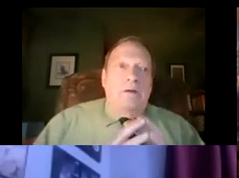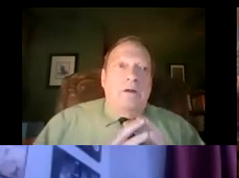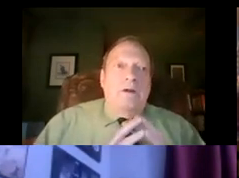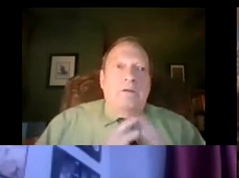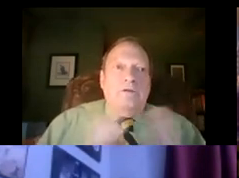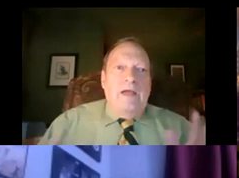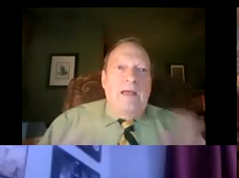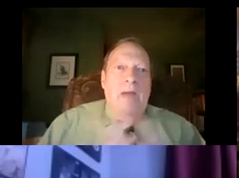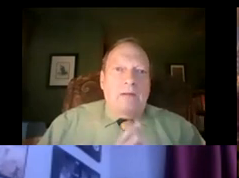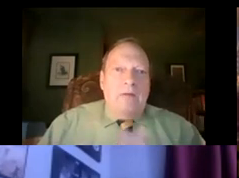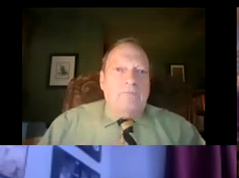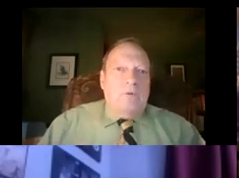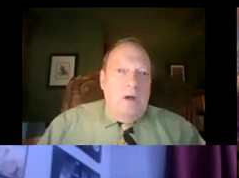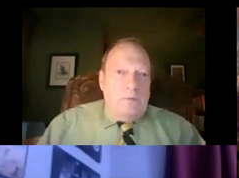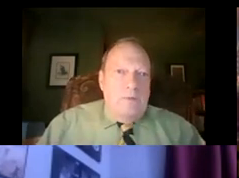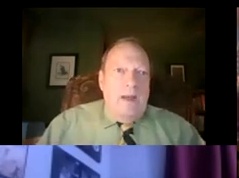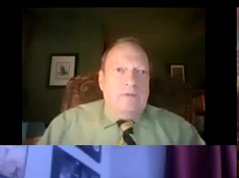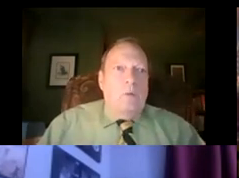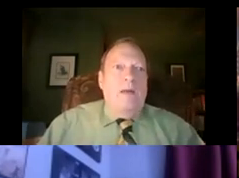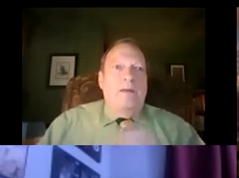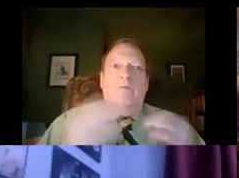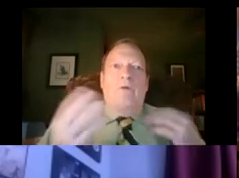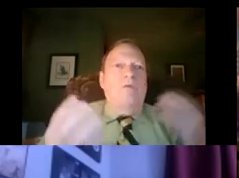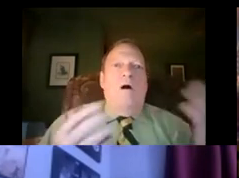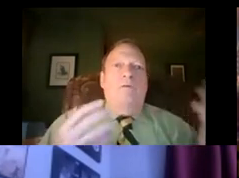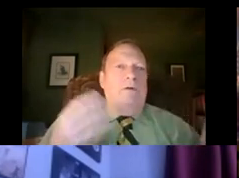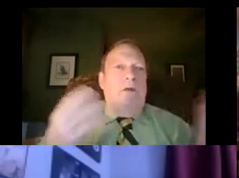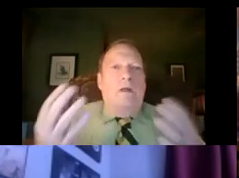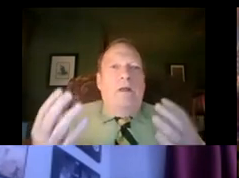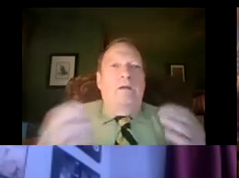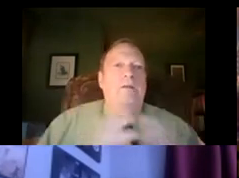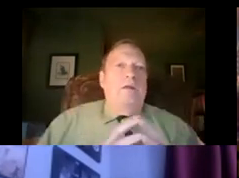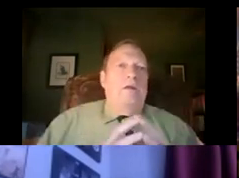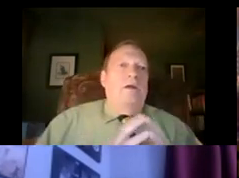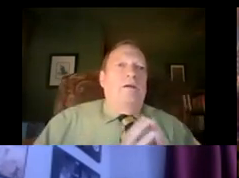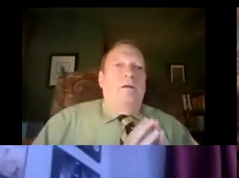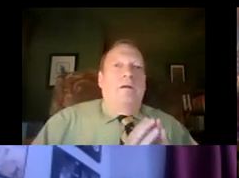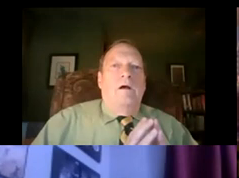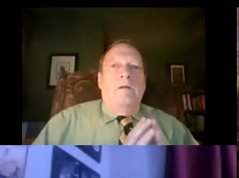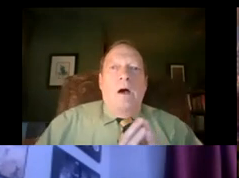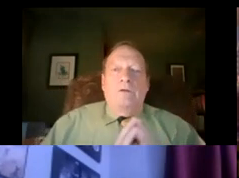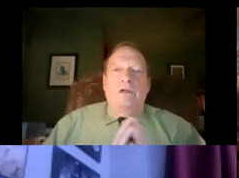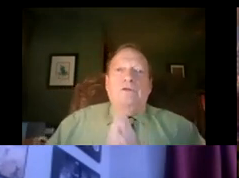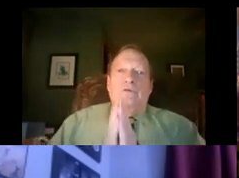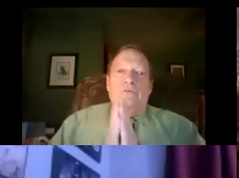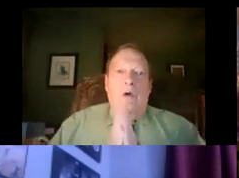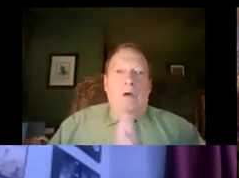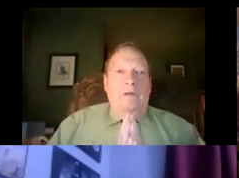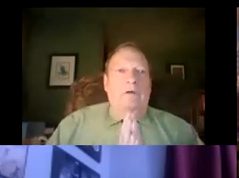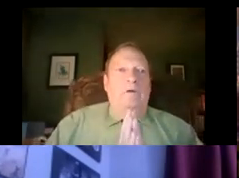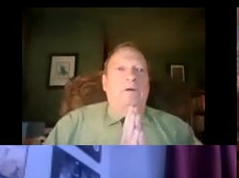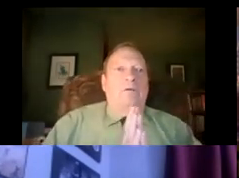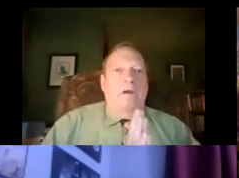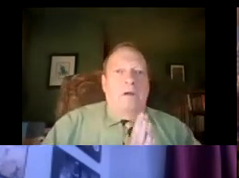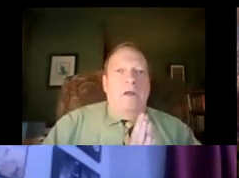And she came back after her husband passed away, and they were very involved in the politics. She was a